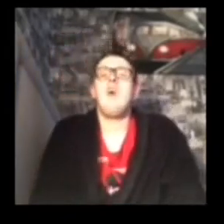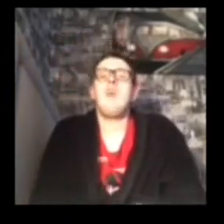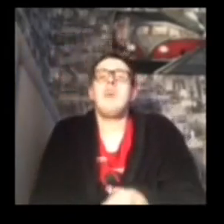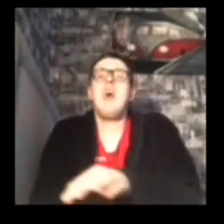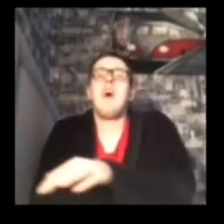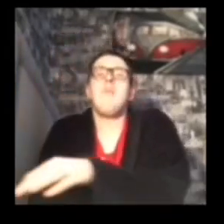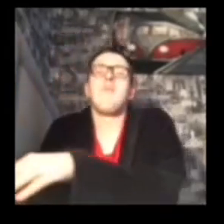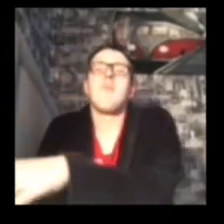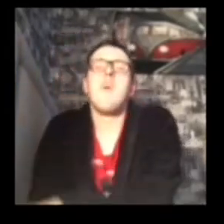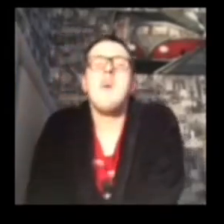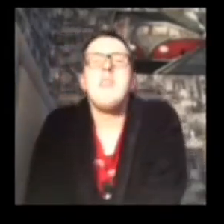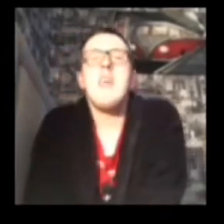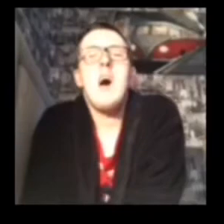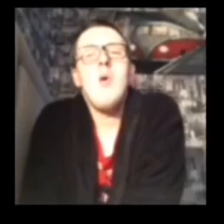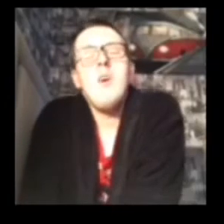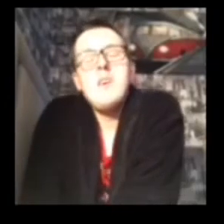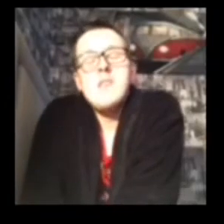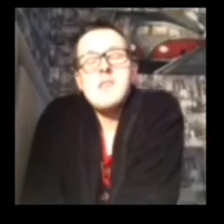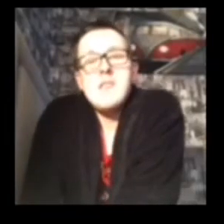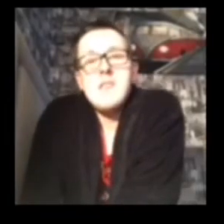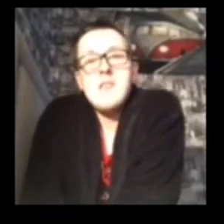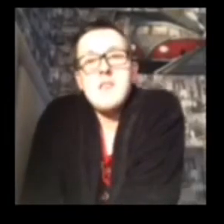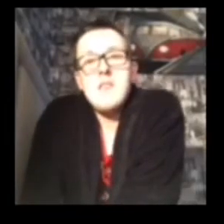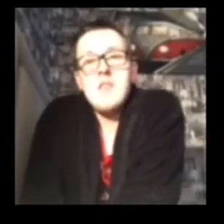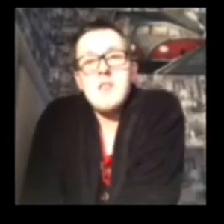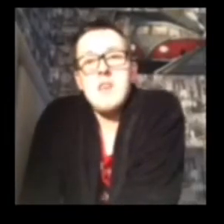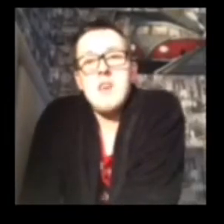So yeah, now